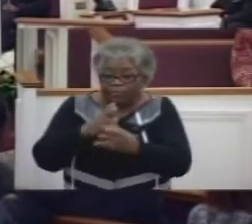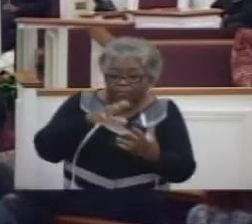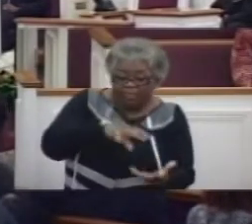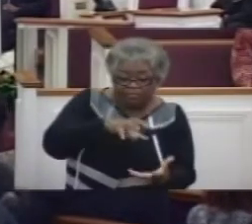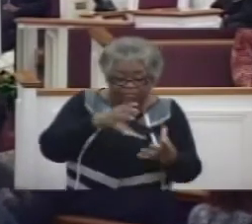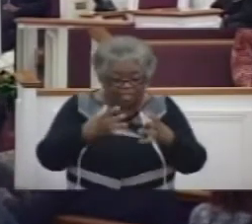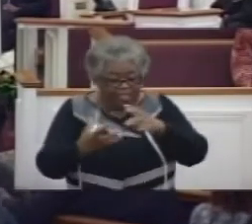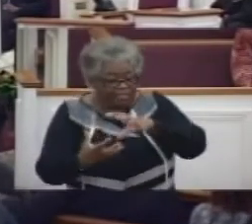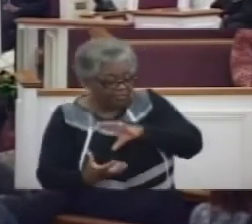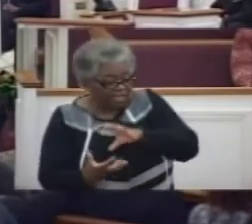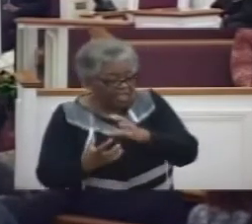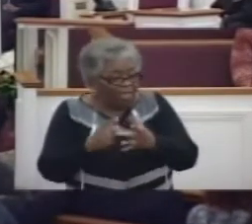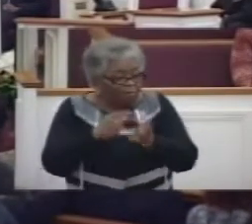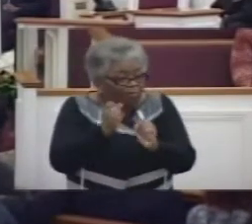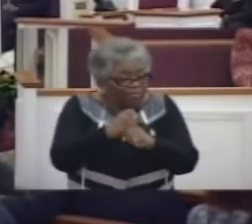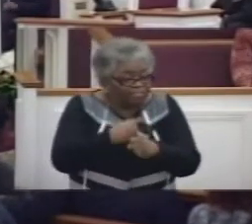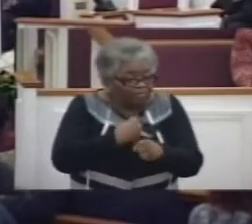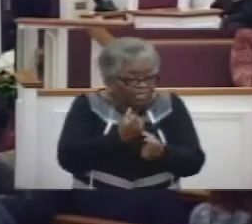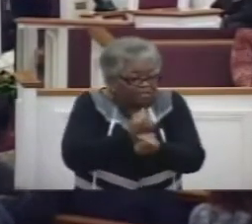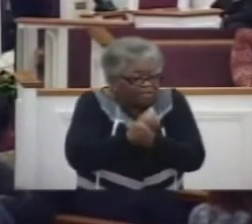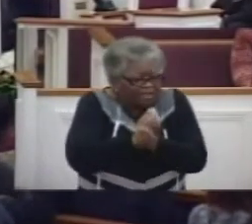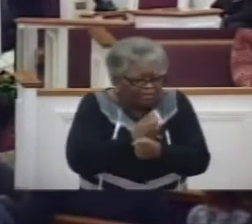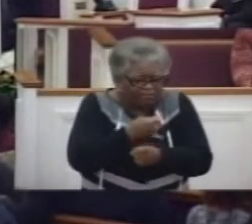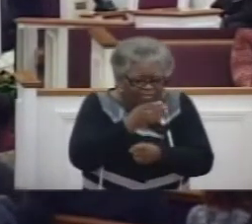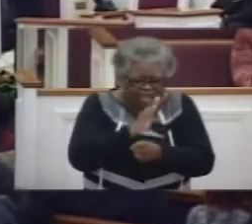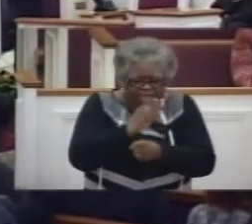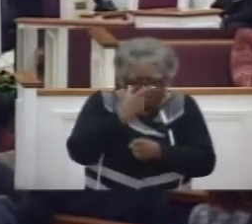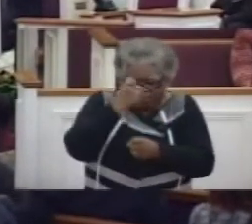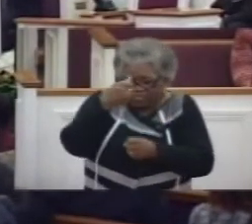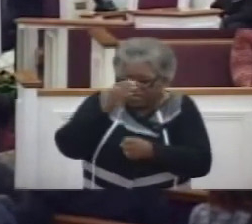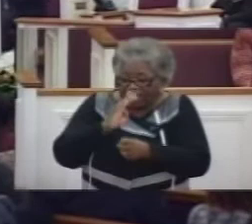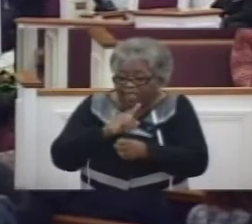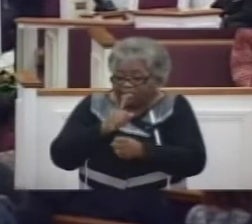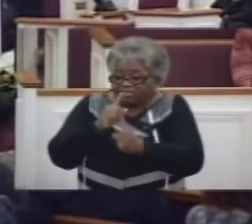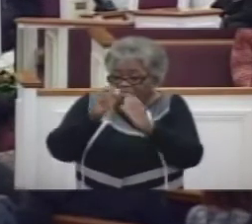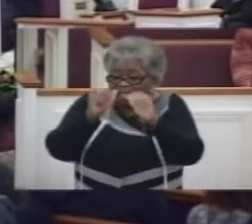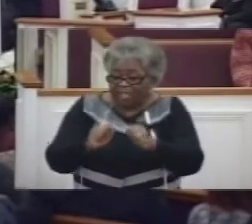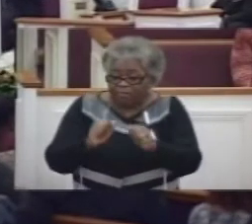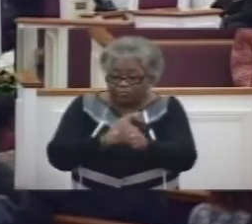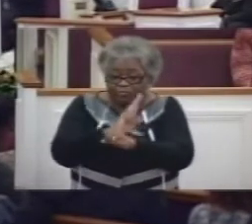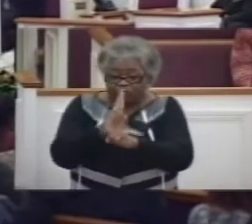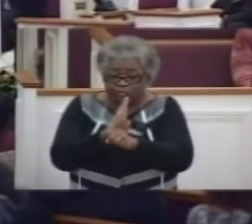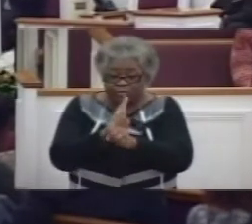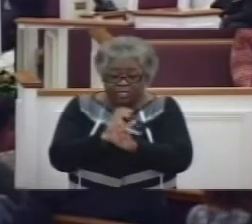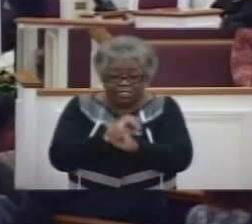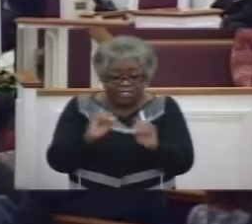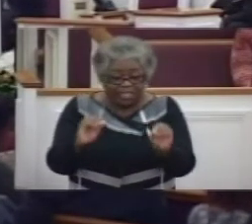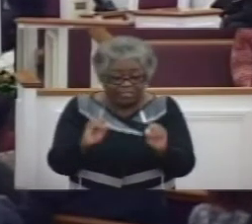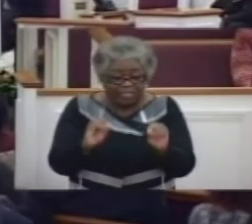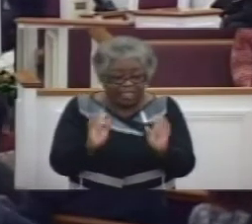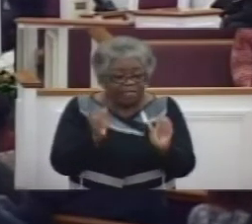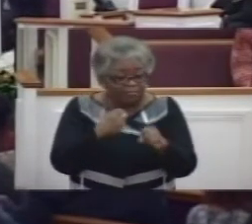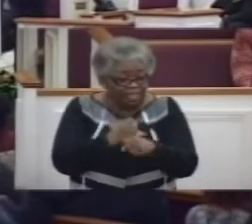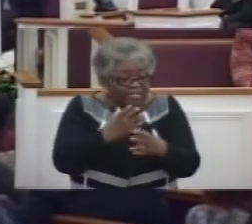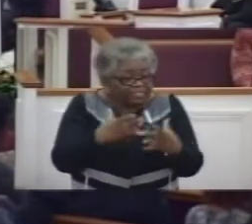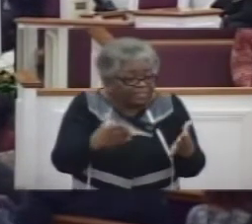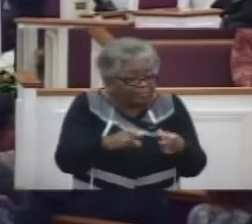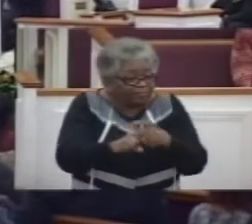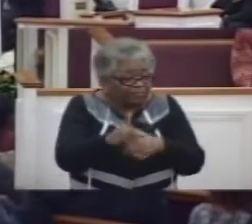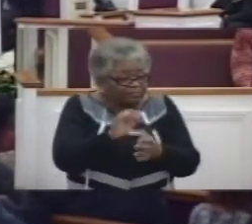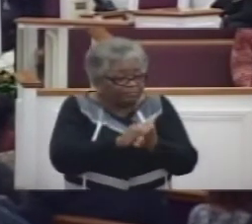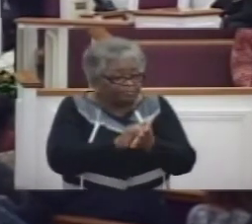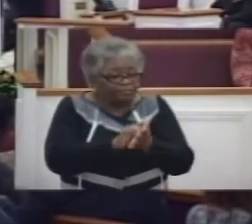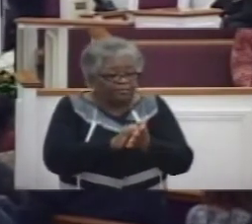down. What makes me love God so much is that God is able to take nothing and make something out of